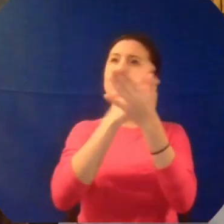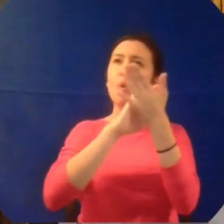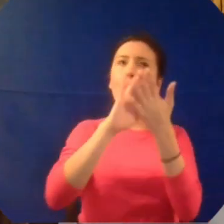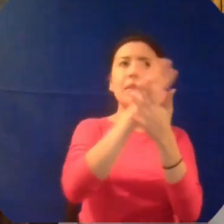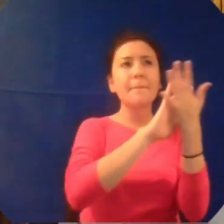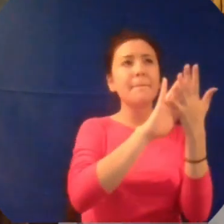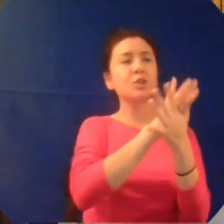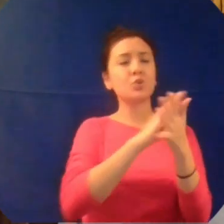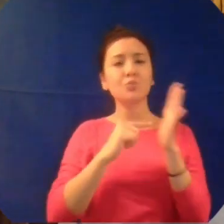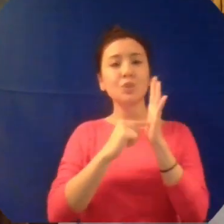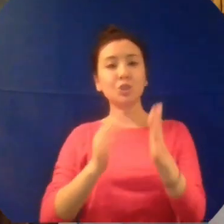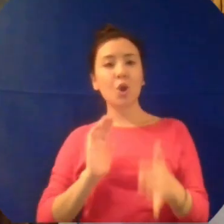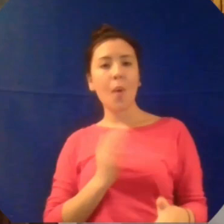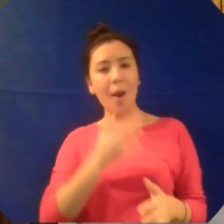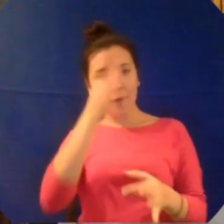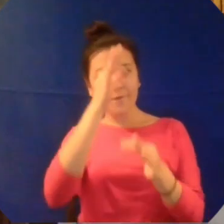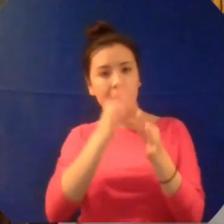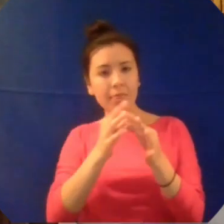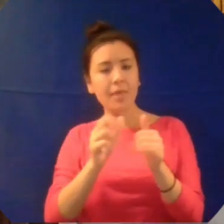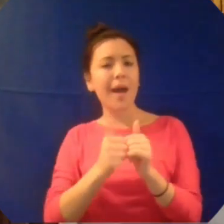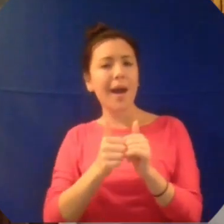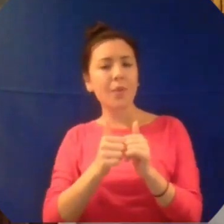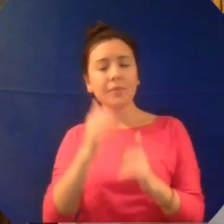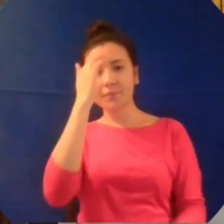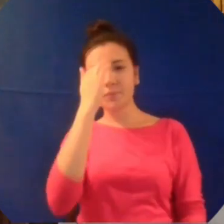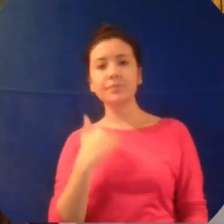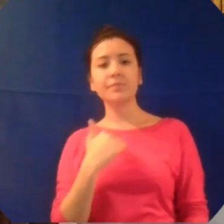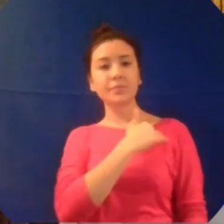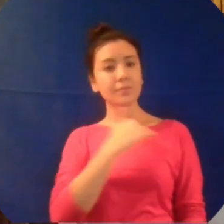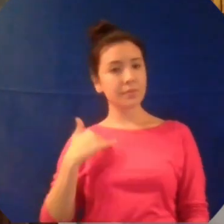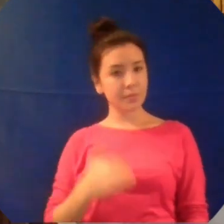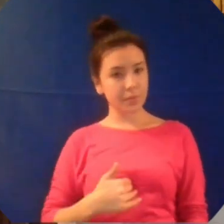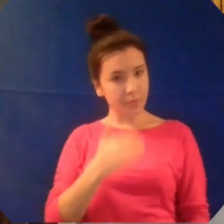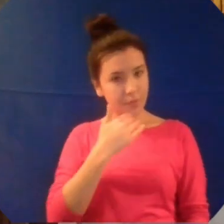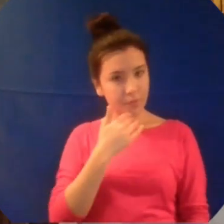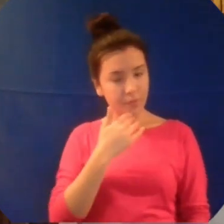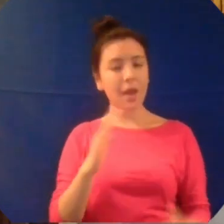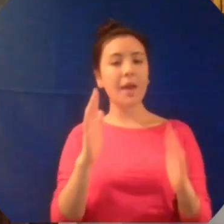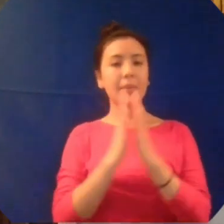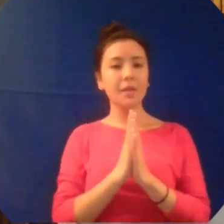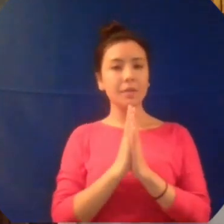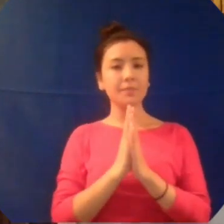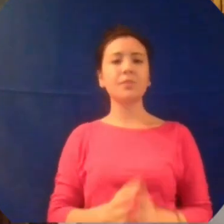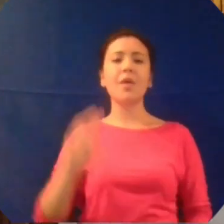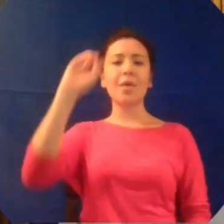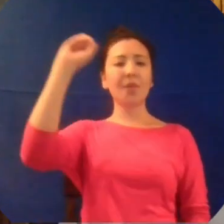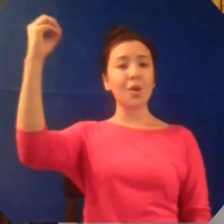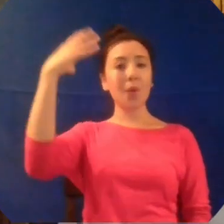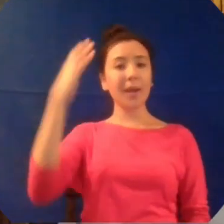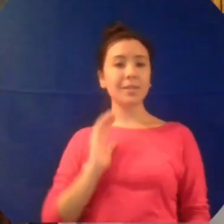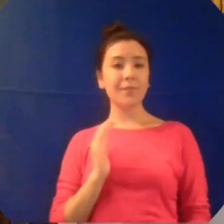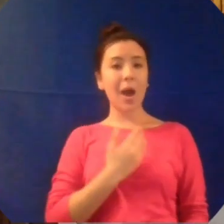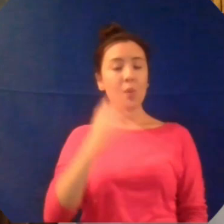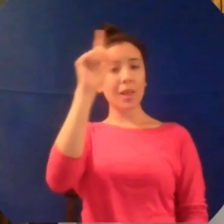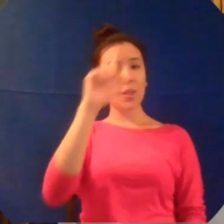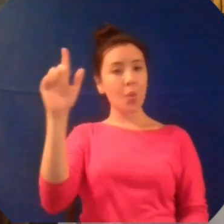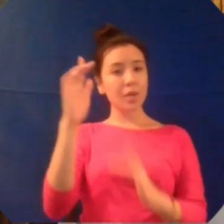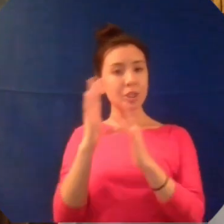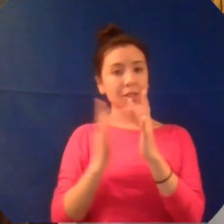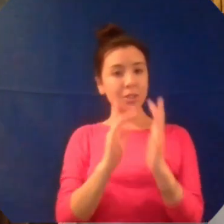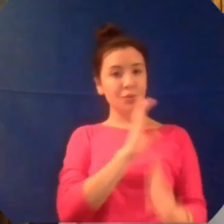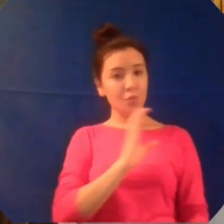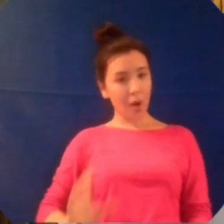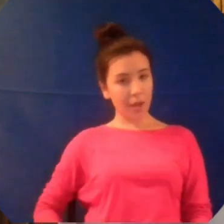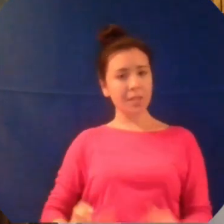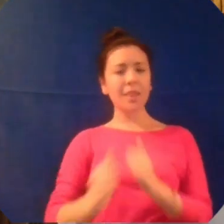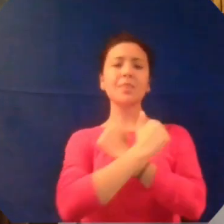mysteries, let's mark ourselves with the sign of our faith in the name of the Father and of the Son and of the Holy Spirit. Amen. The grace of our Lord Jesus Christ, the love of